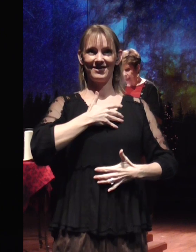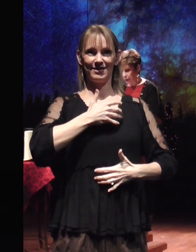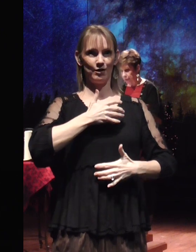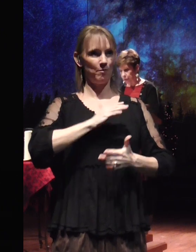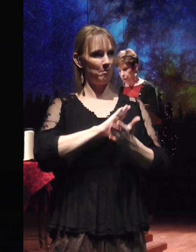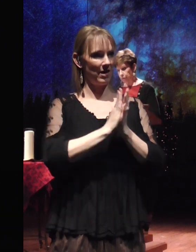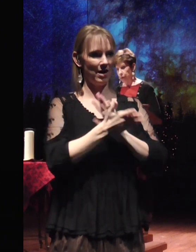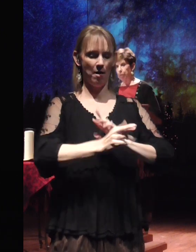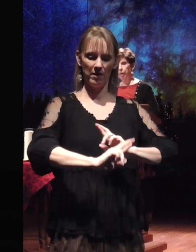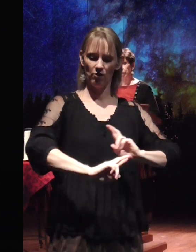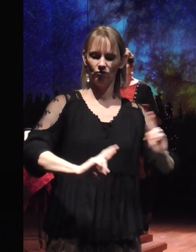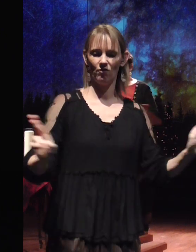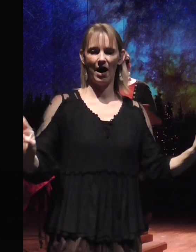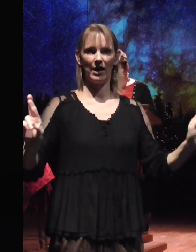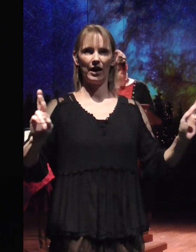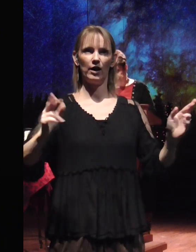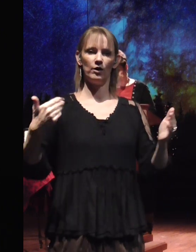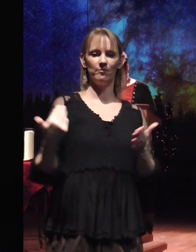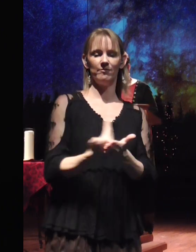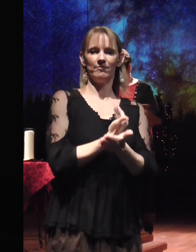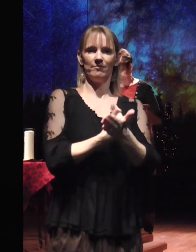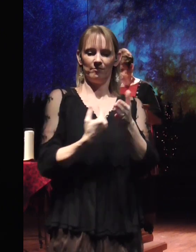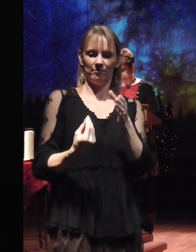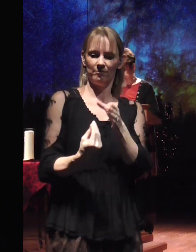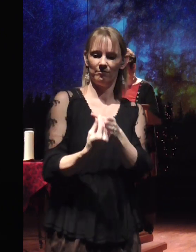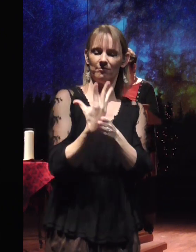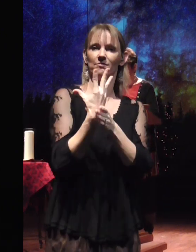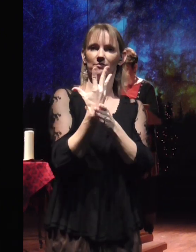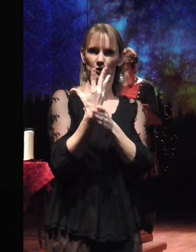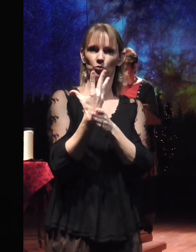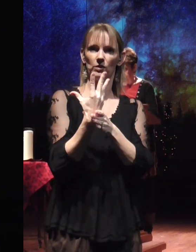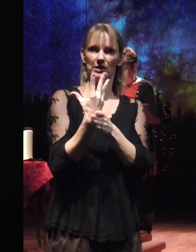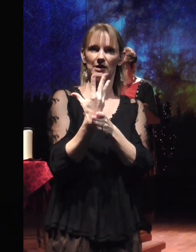readying itself for the rebirth of spring.